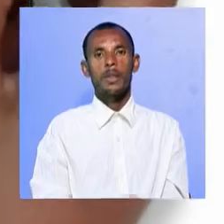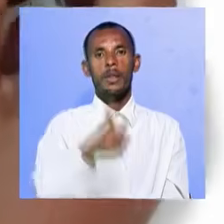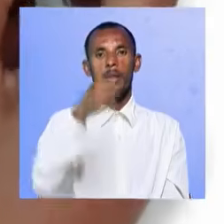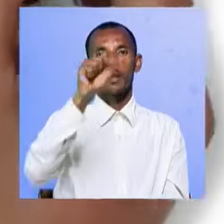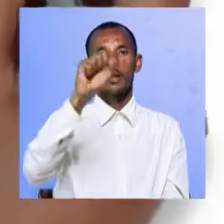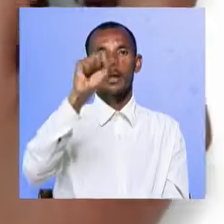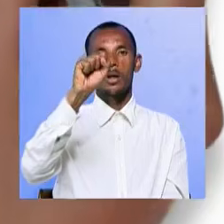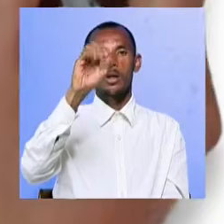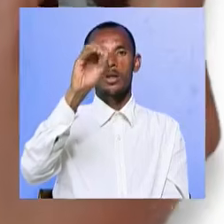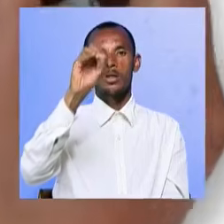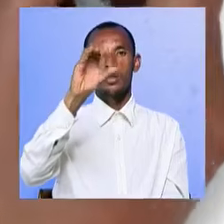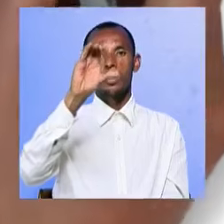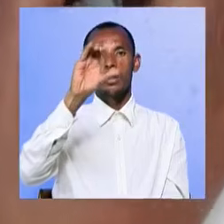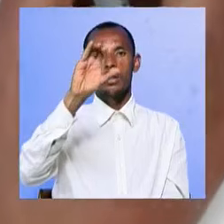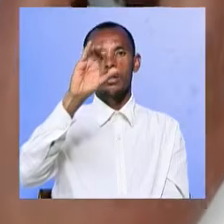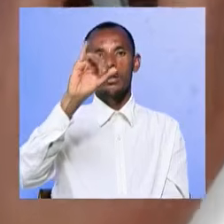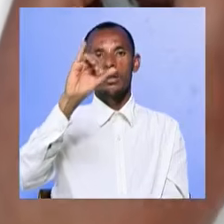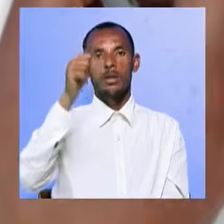Associative property.